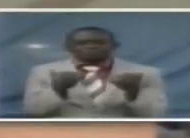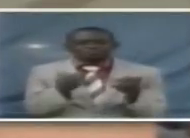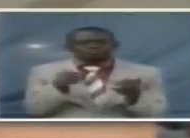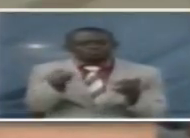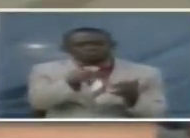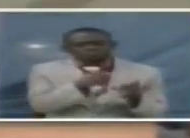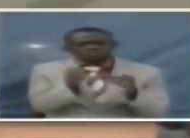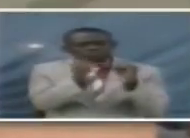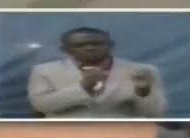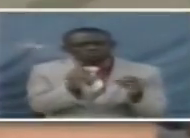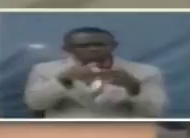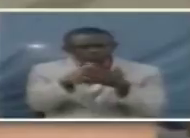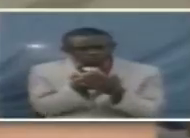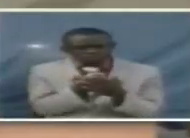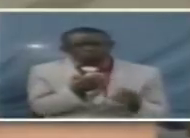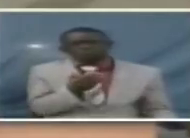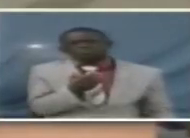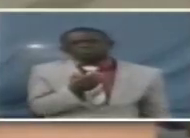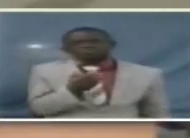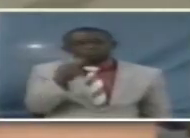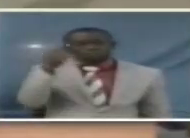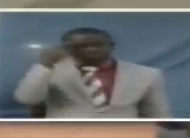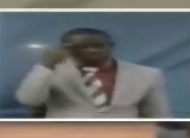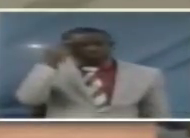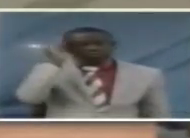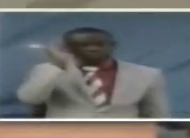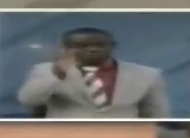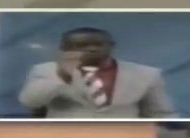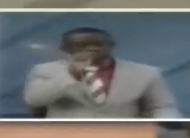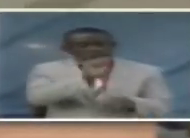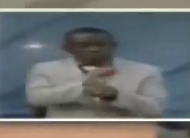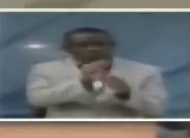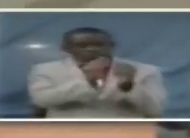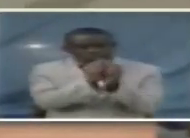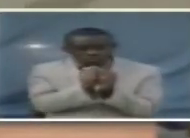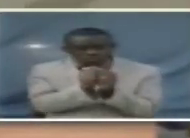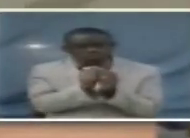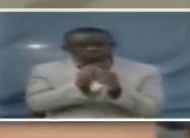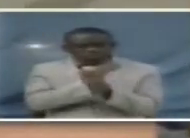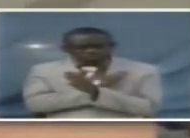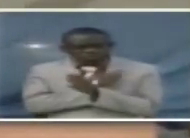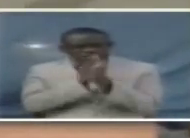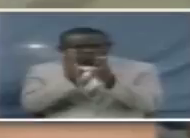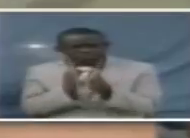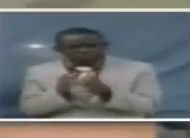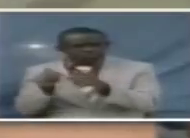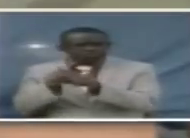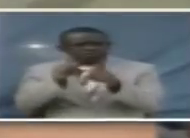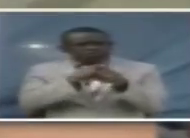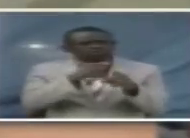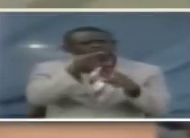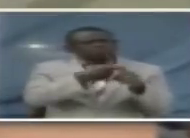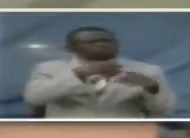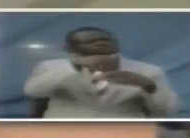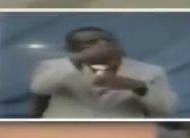in implementing these measures, government saw the need to collaborate with both external and